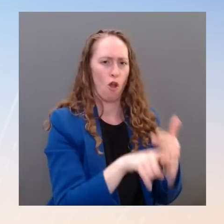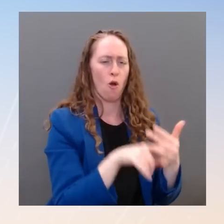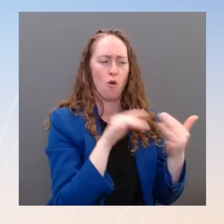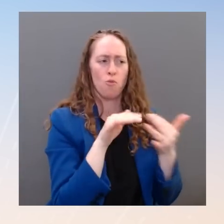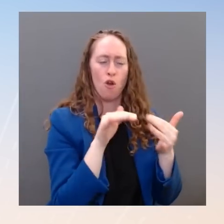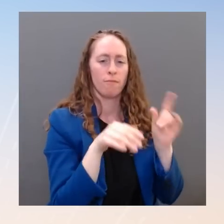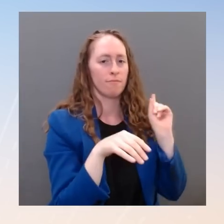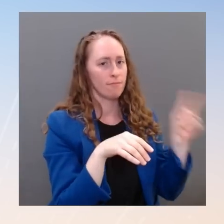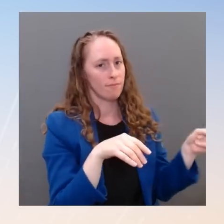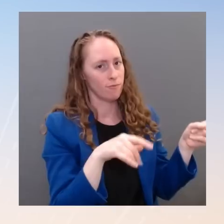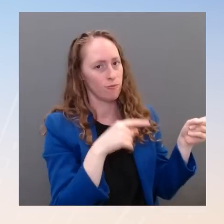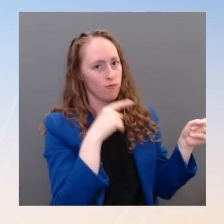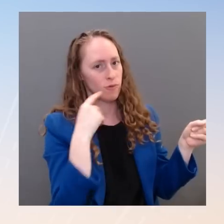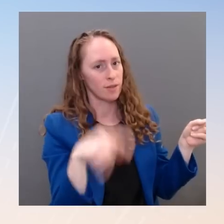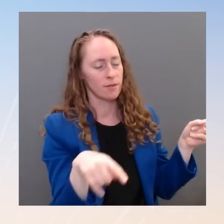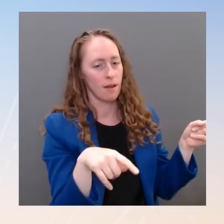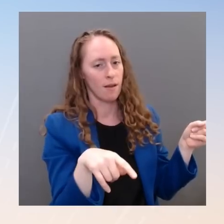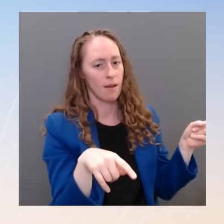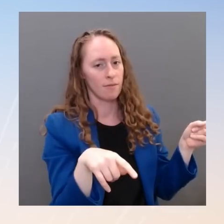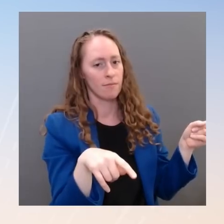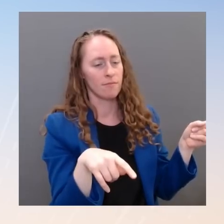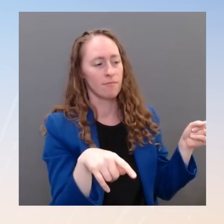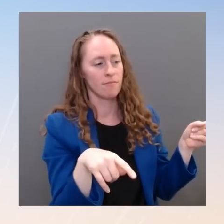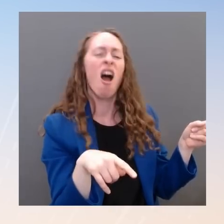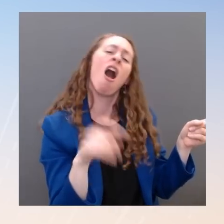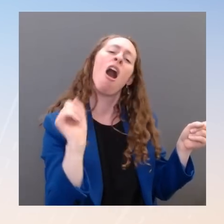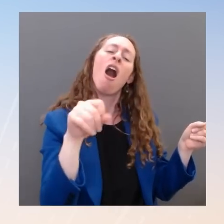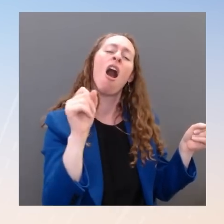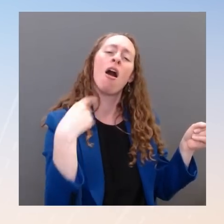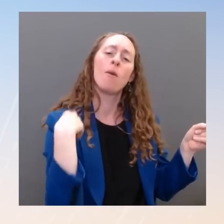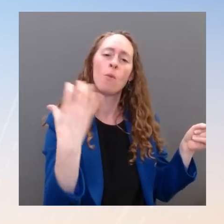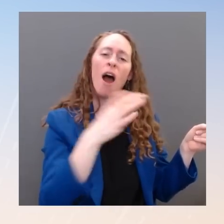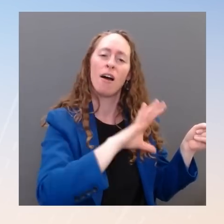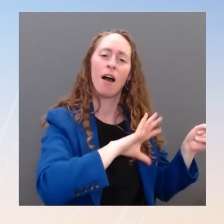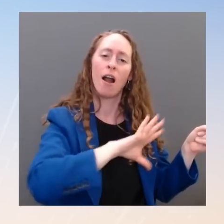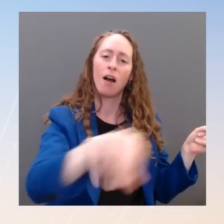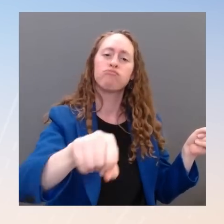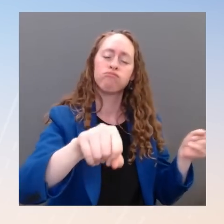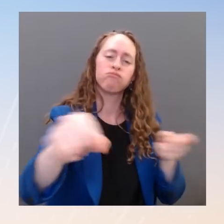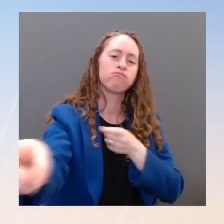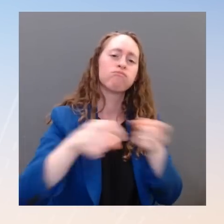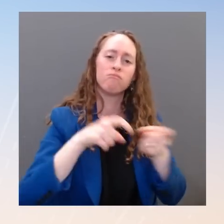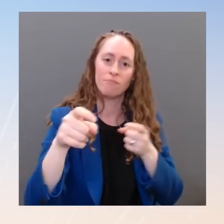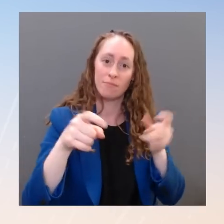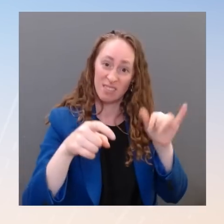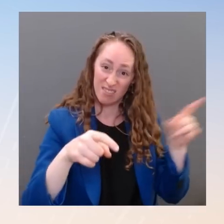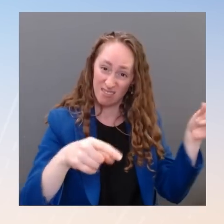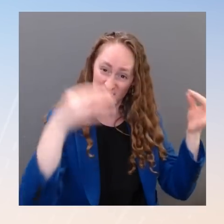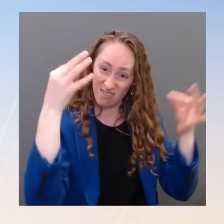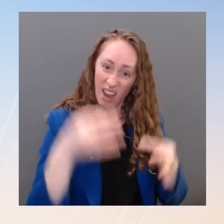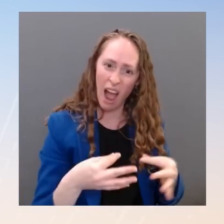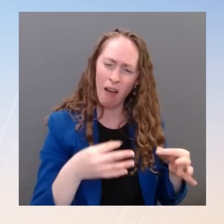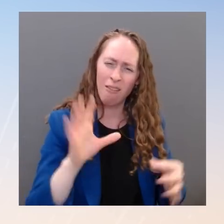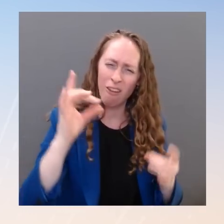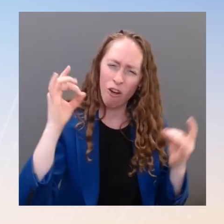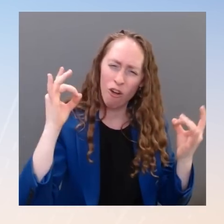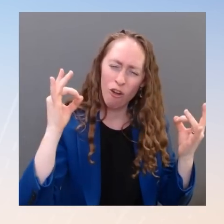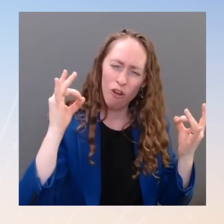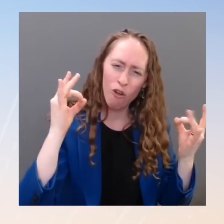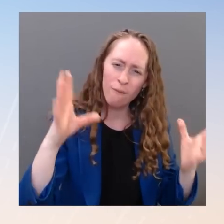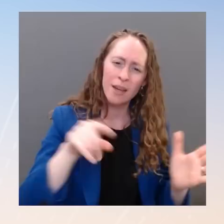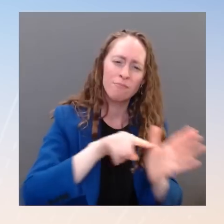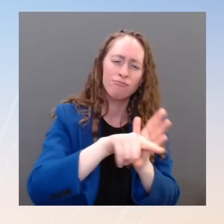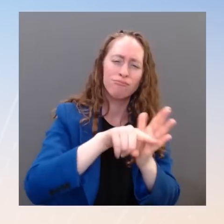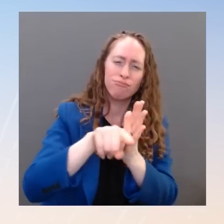It's Russian forces that have committed war crimes and horrifying atrocities. And it's Russia that continues to attack Ukrainian targets